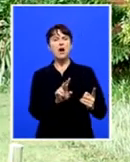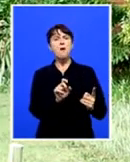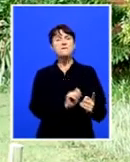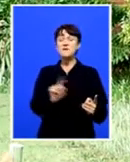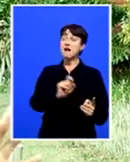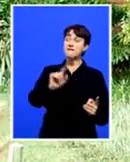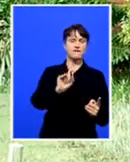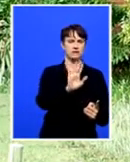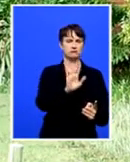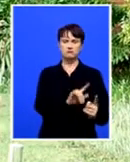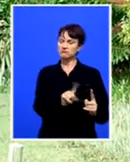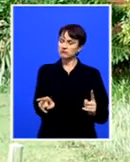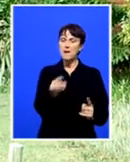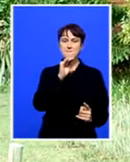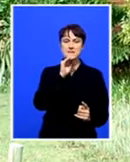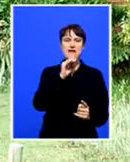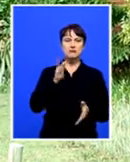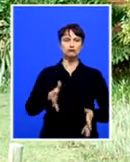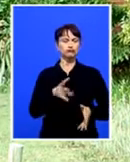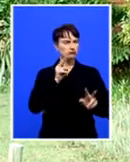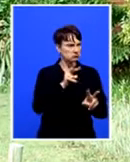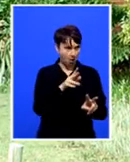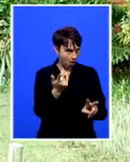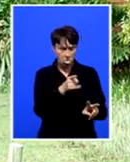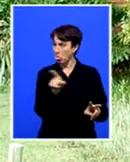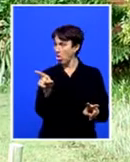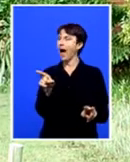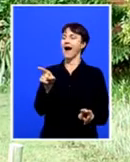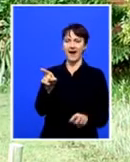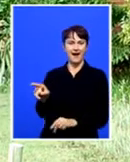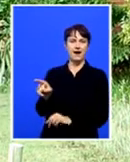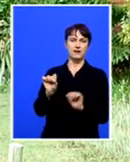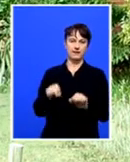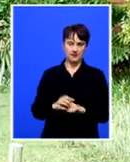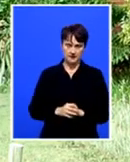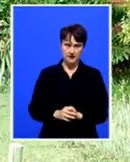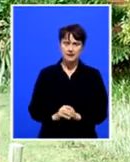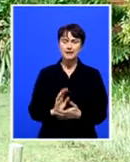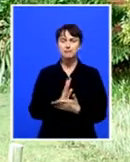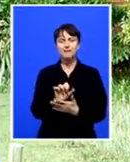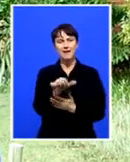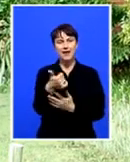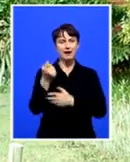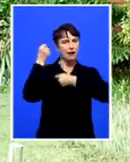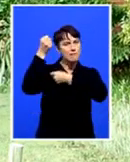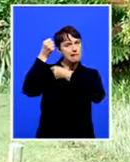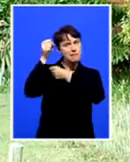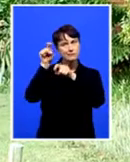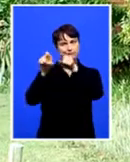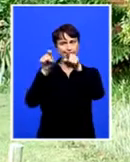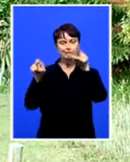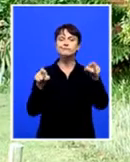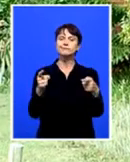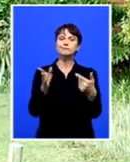be able to see where that hall. We also had two other, of course, polling stations that were closed due to protest, Blaine. And again, from the IEC, they